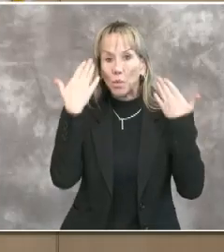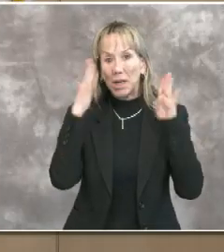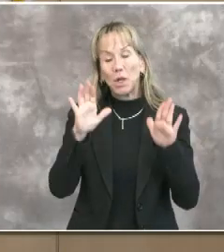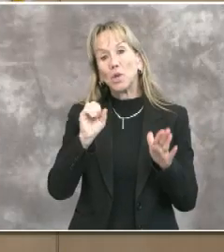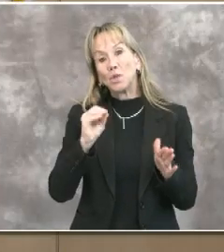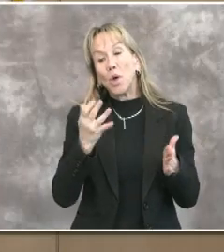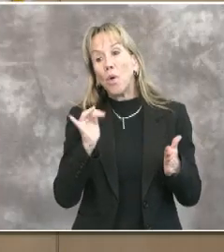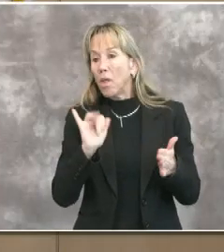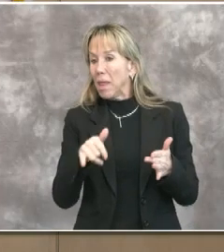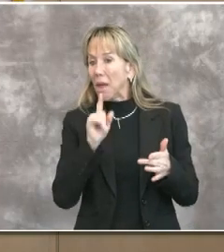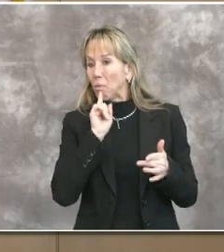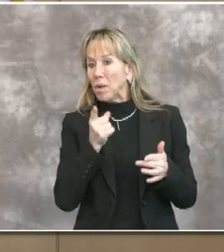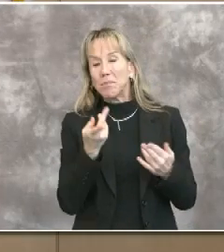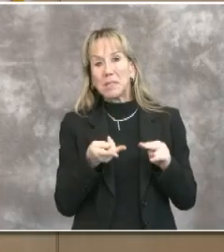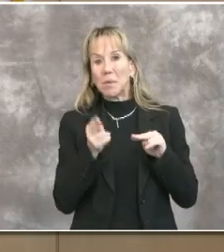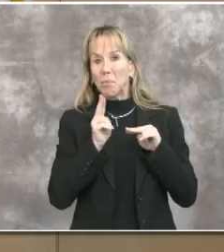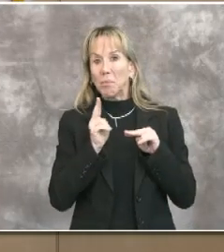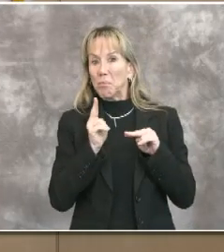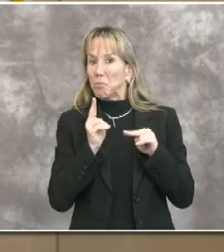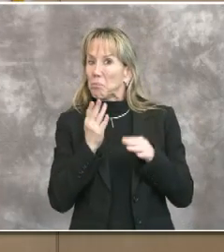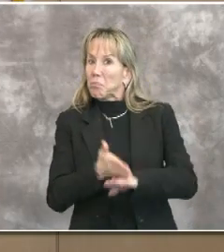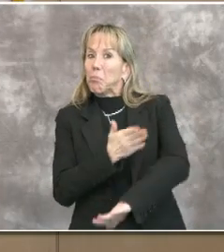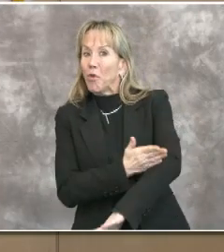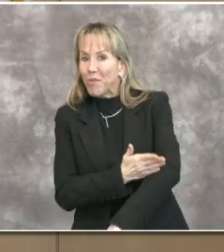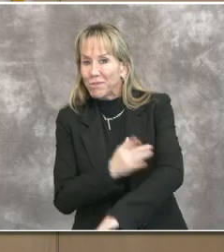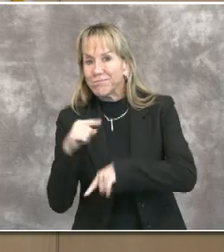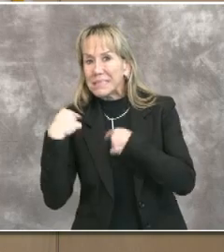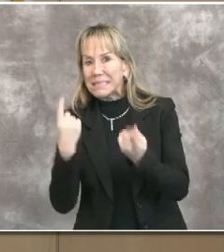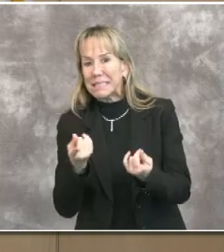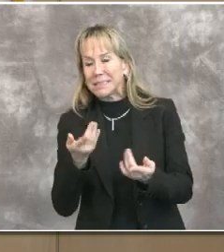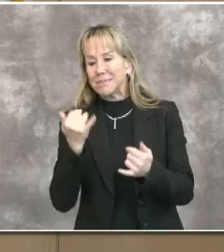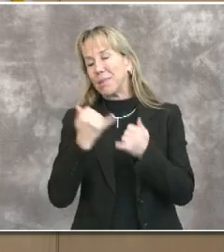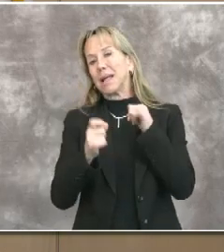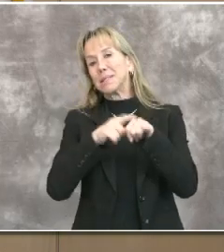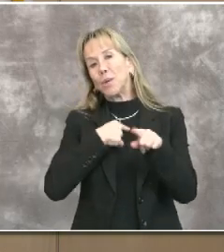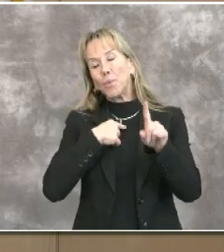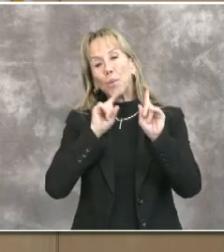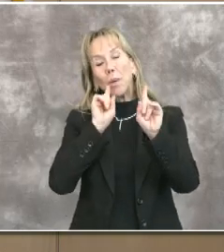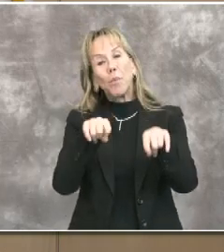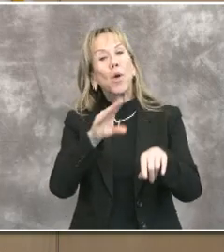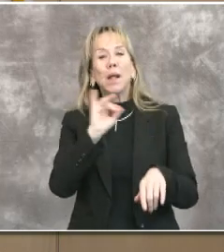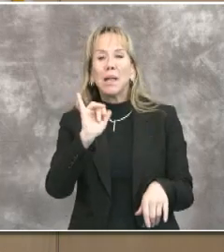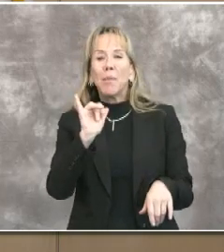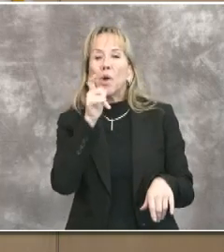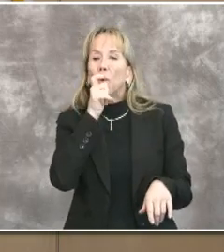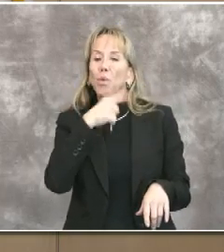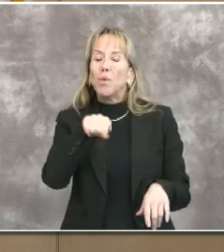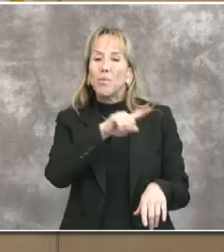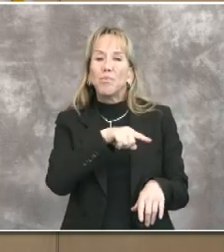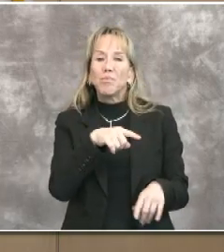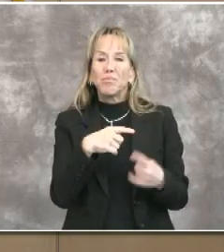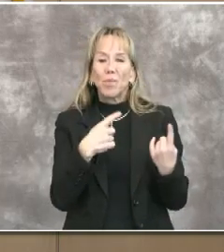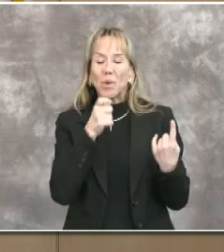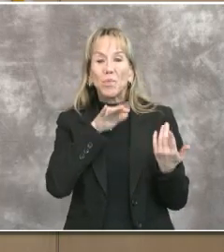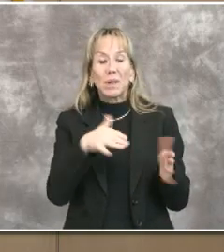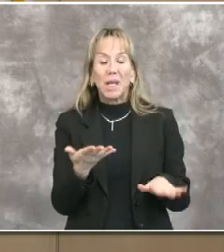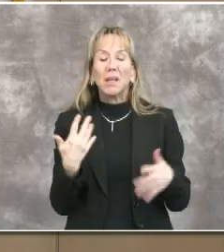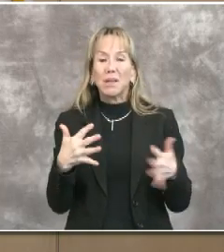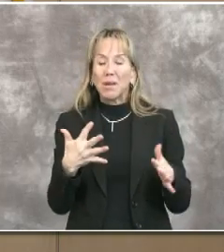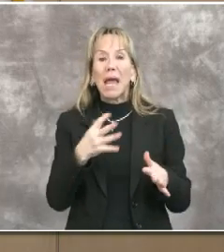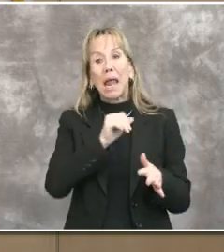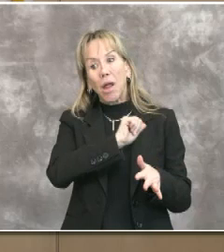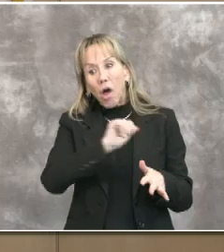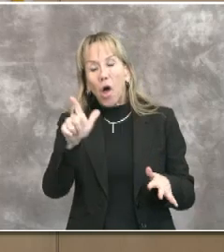last report. And our sincerest sympathies and condolences, again, go out to those families and friends who have been